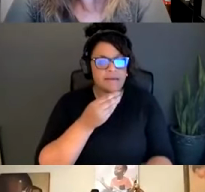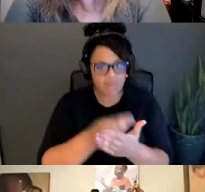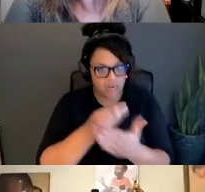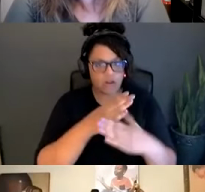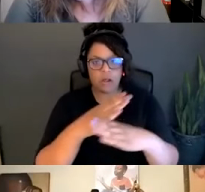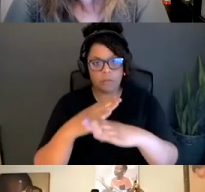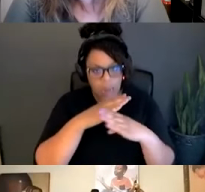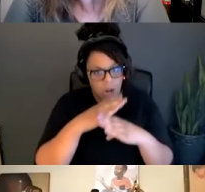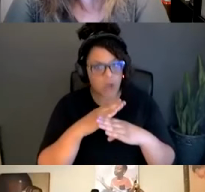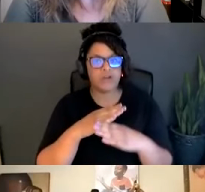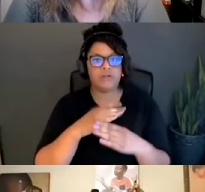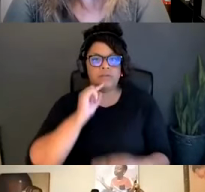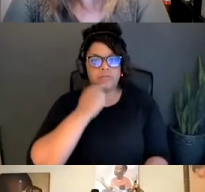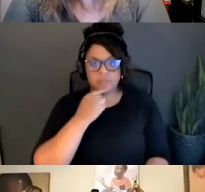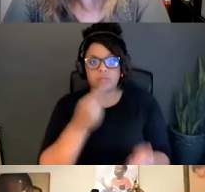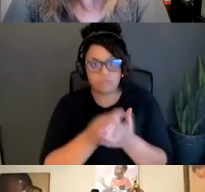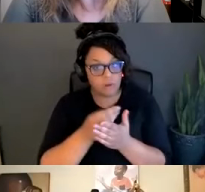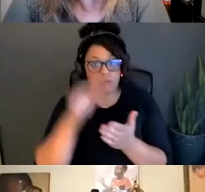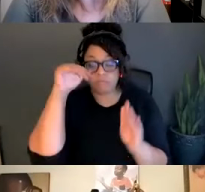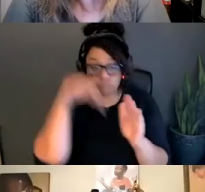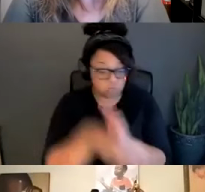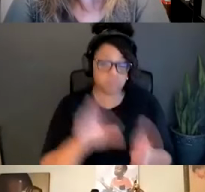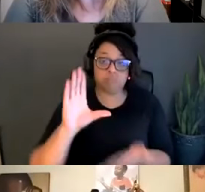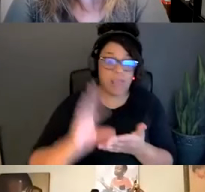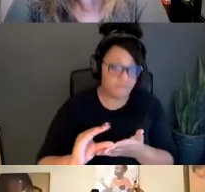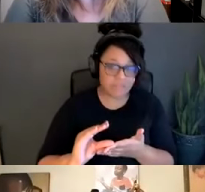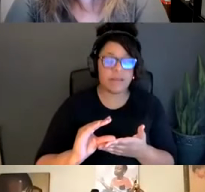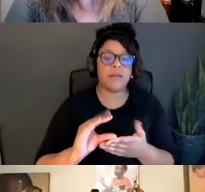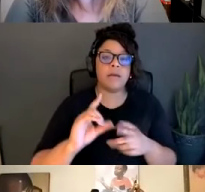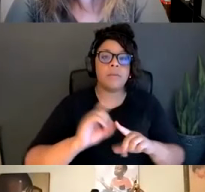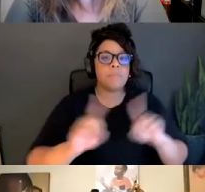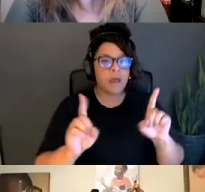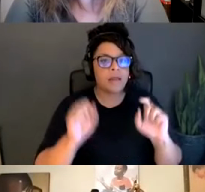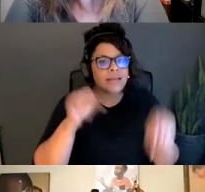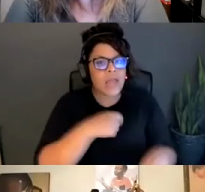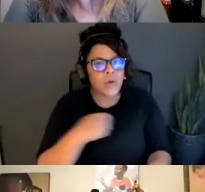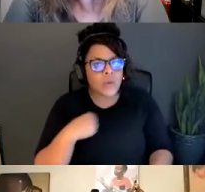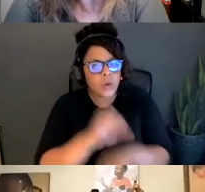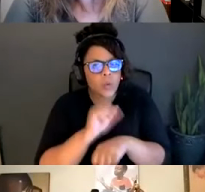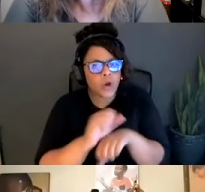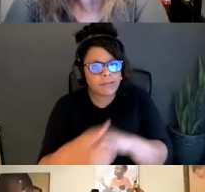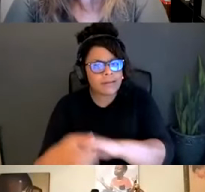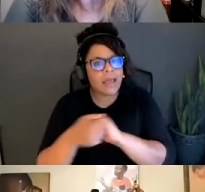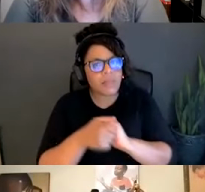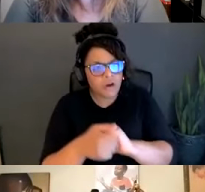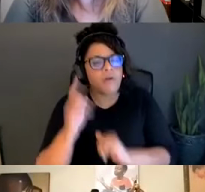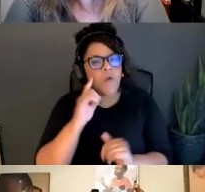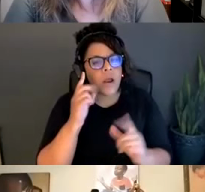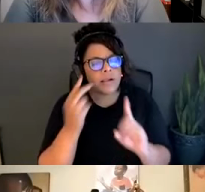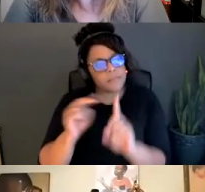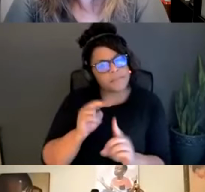We have faced a significant deficit. But, you know, can we be working together to think about